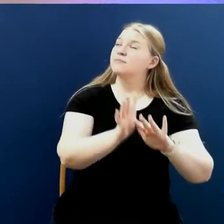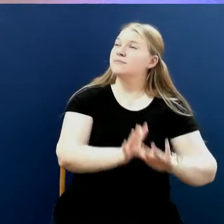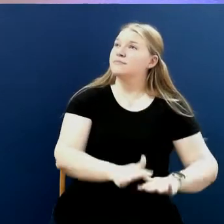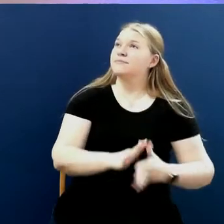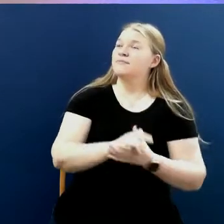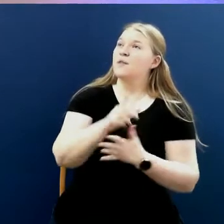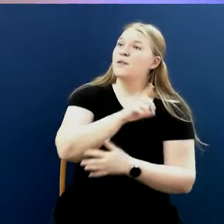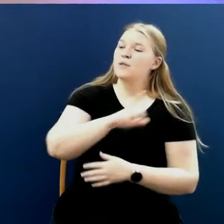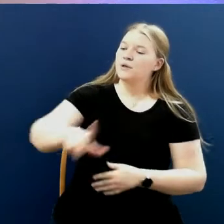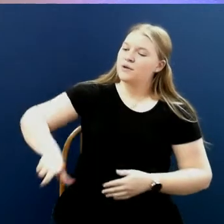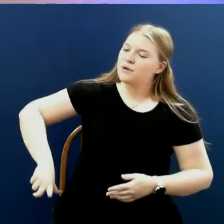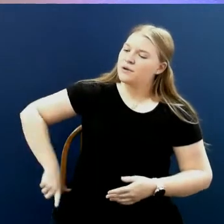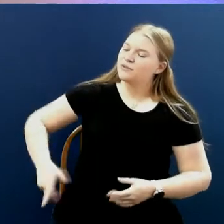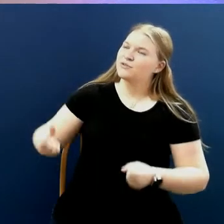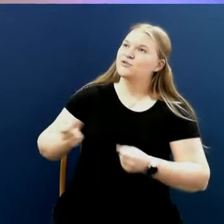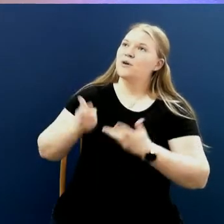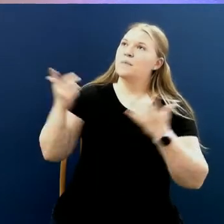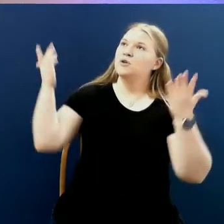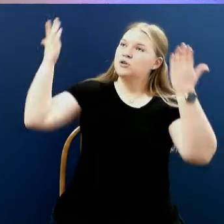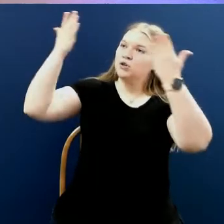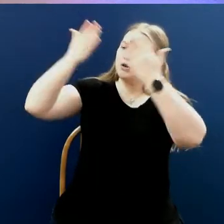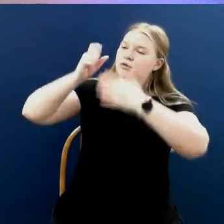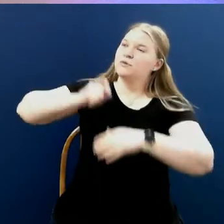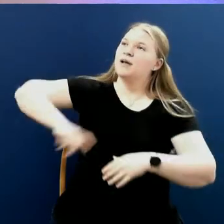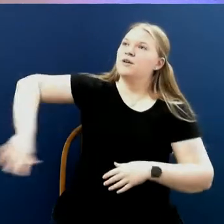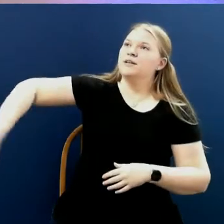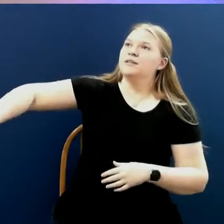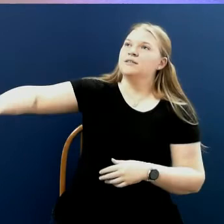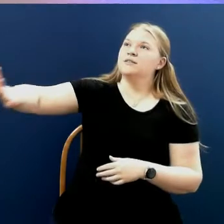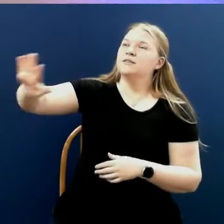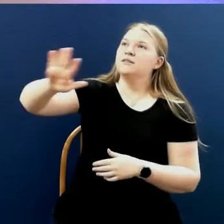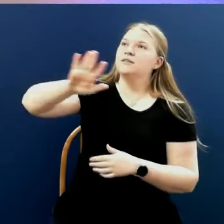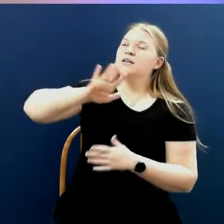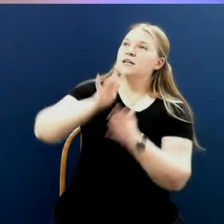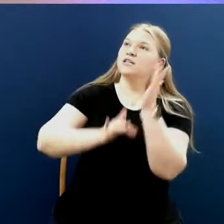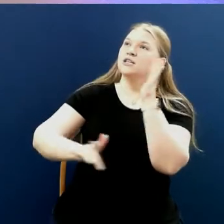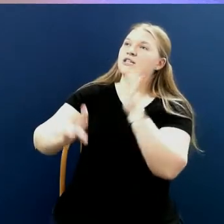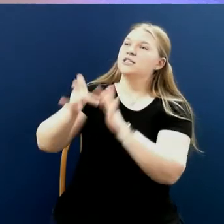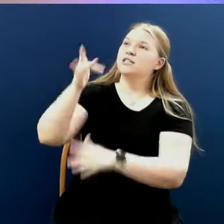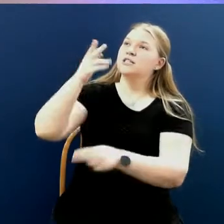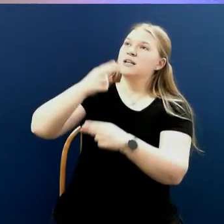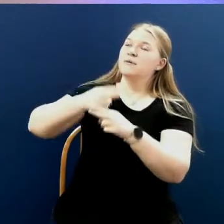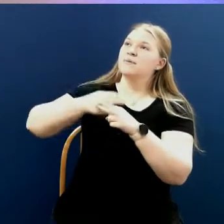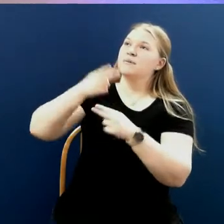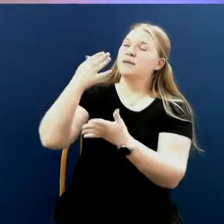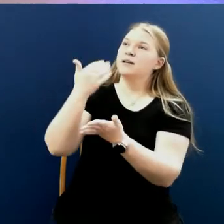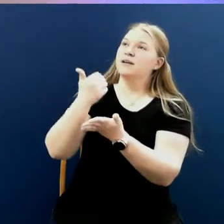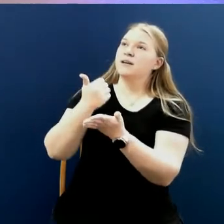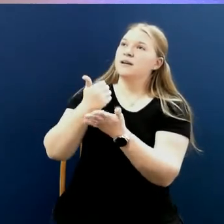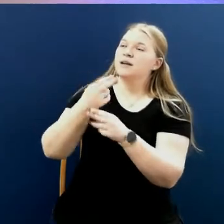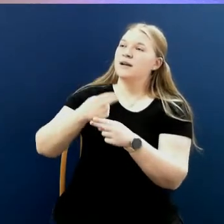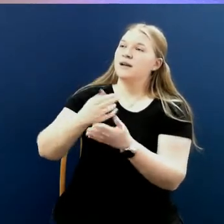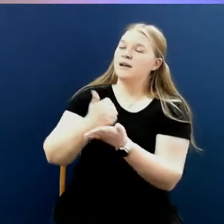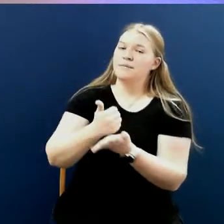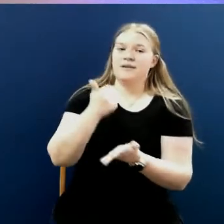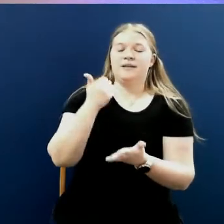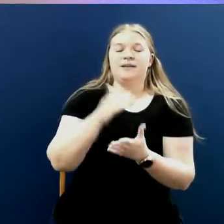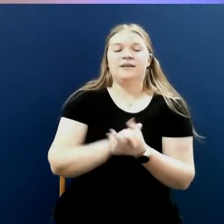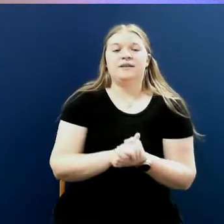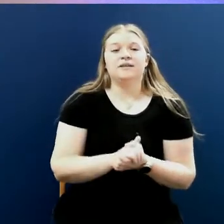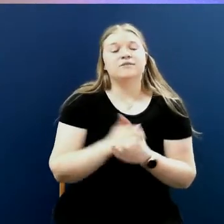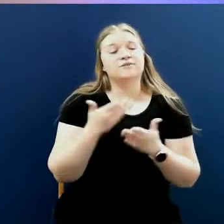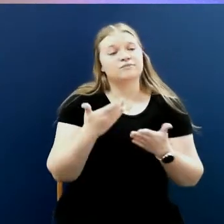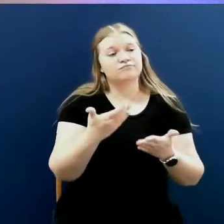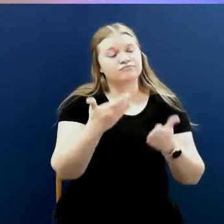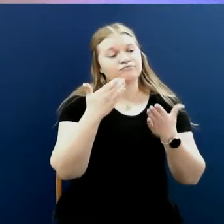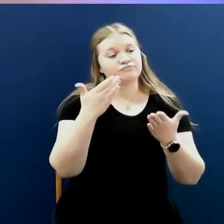And Lord, there is much darkness around us. And it's in Jesus' name we pray. Amen. So as we begin, let's just take a